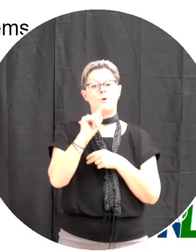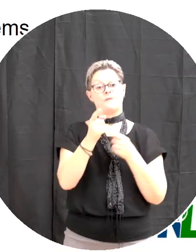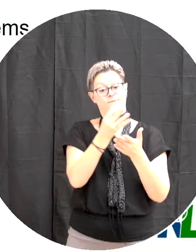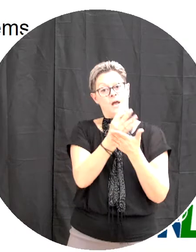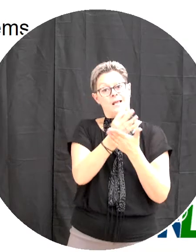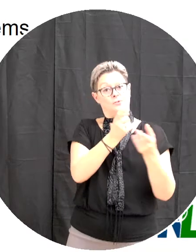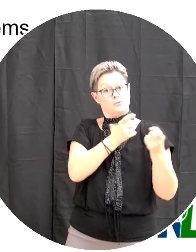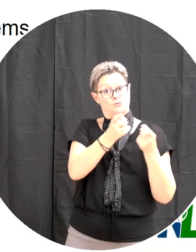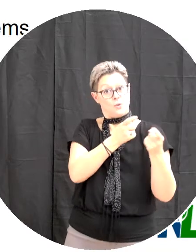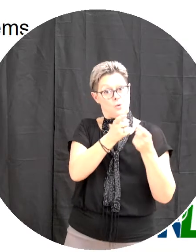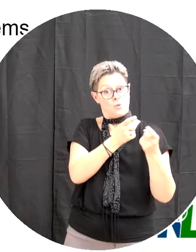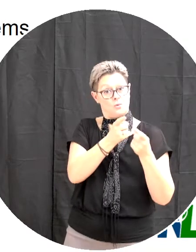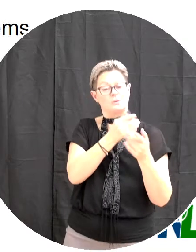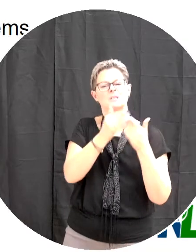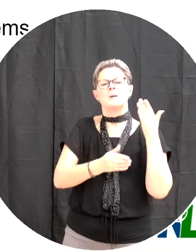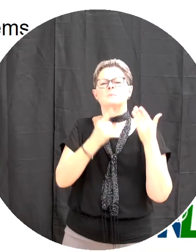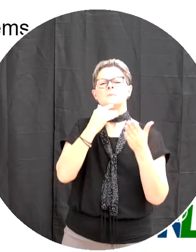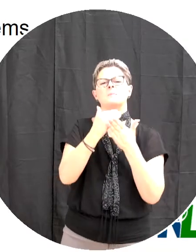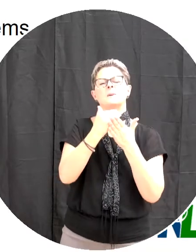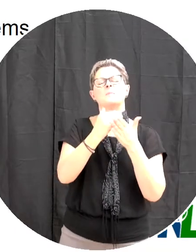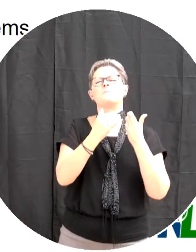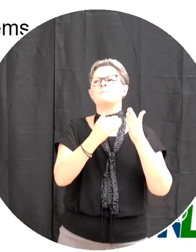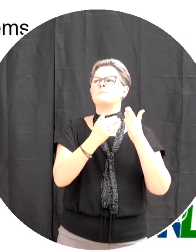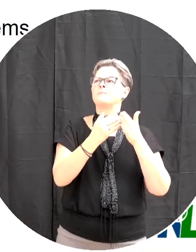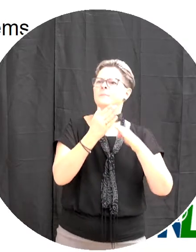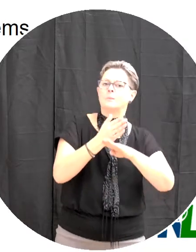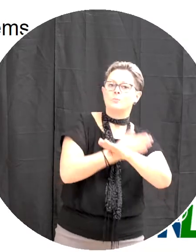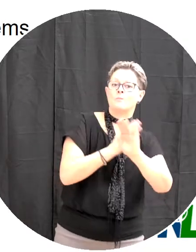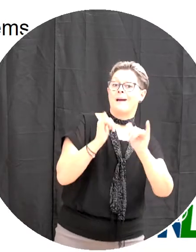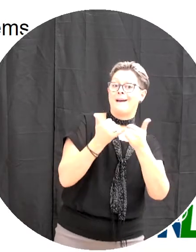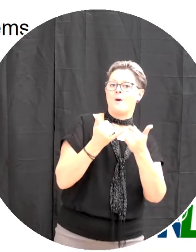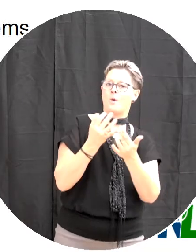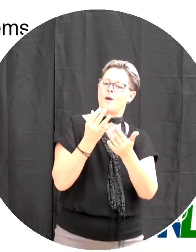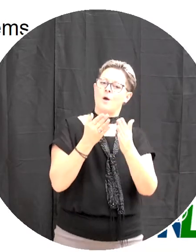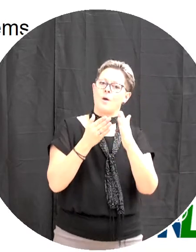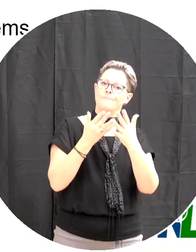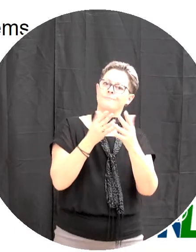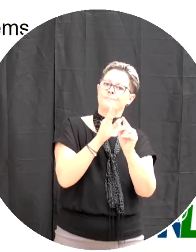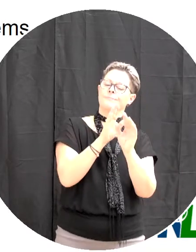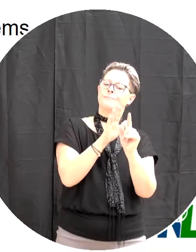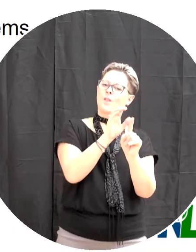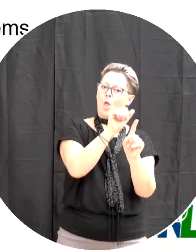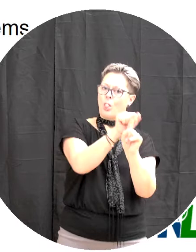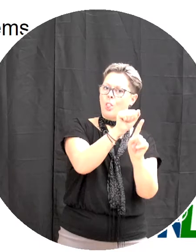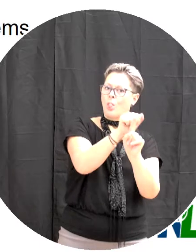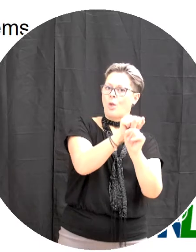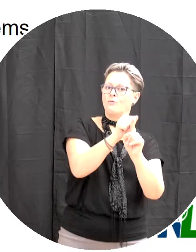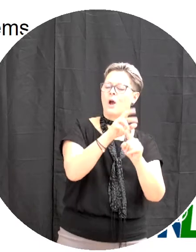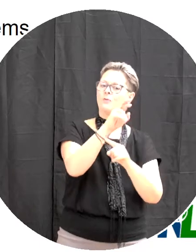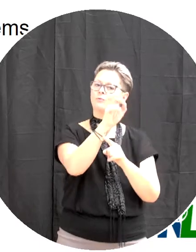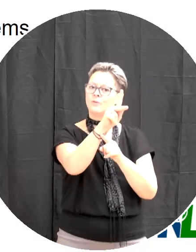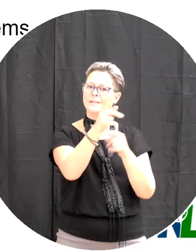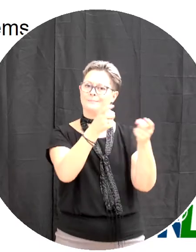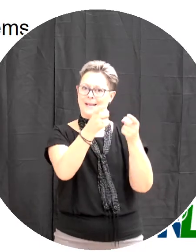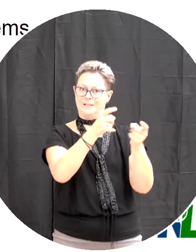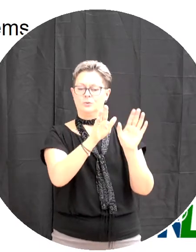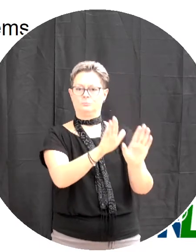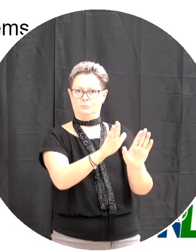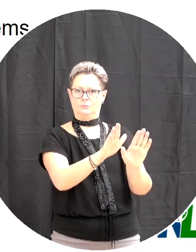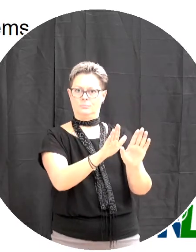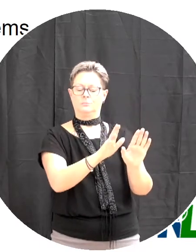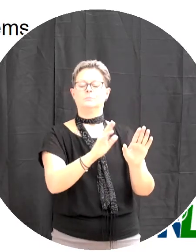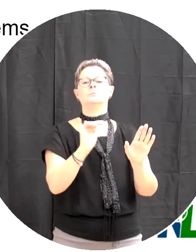some examples of improvements in fraud risk management protocol, implementation of new practices as per the Public